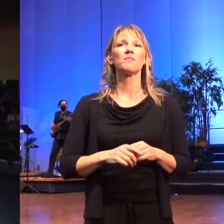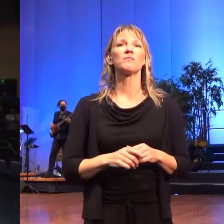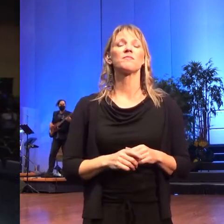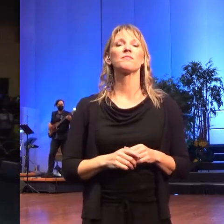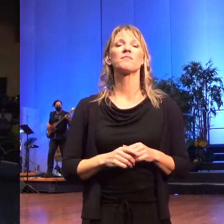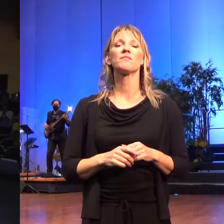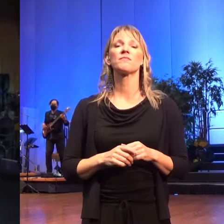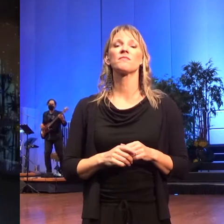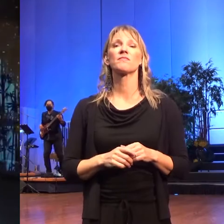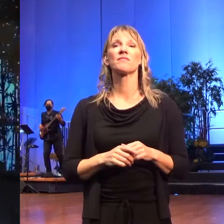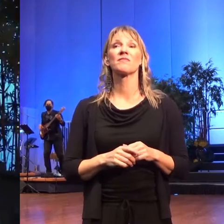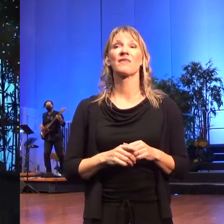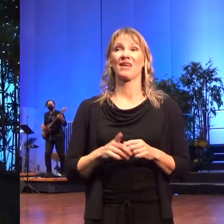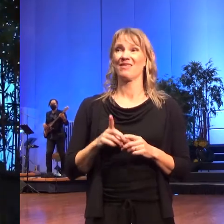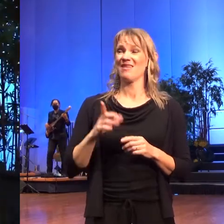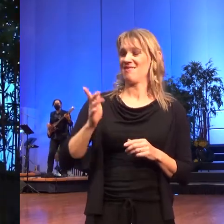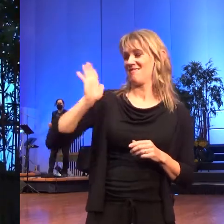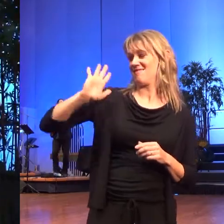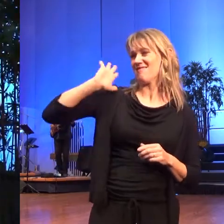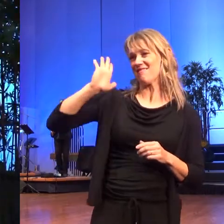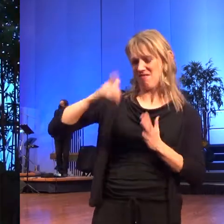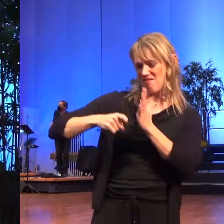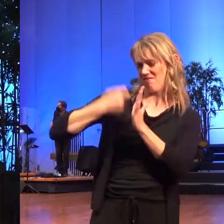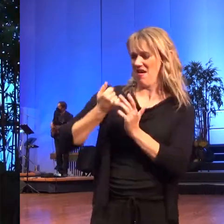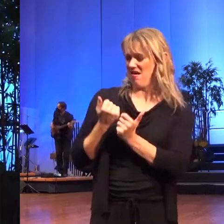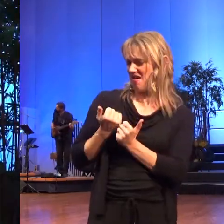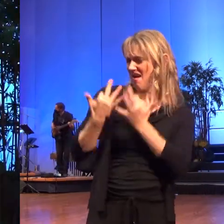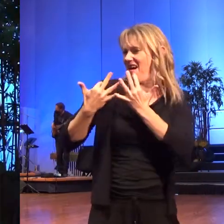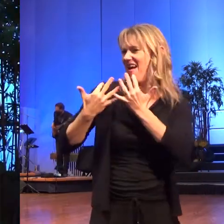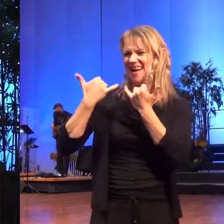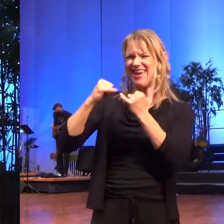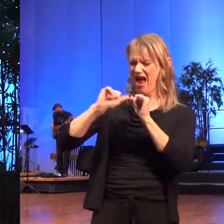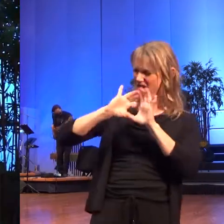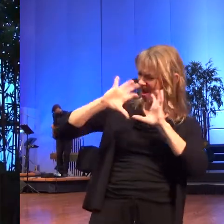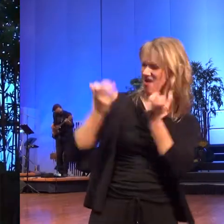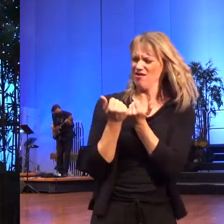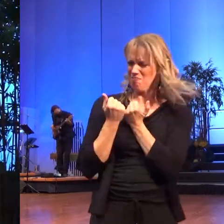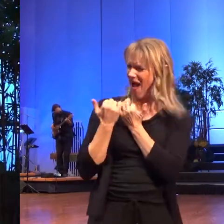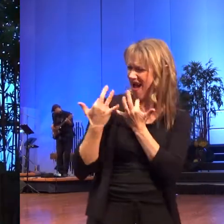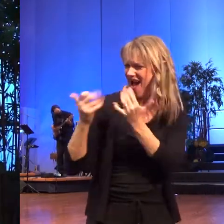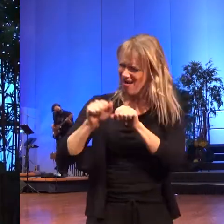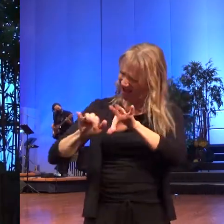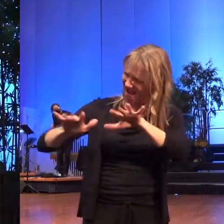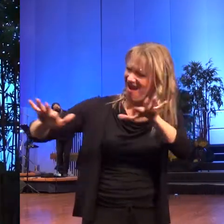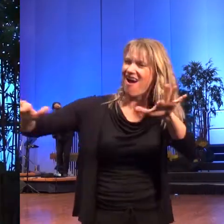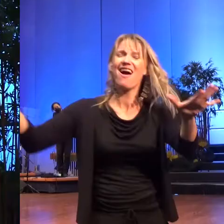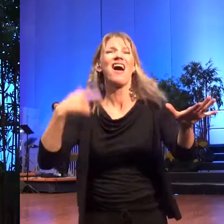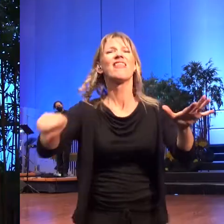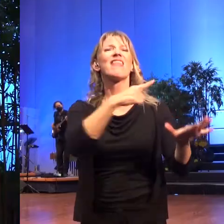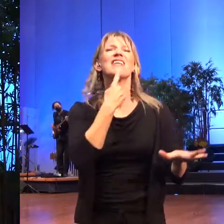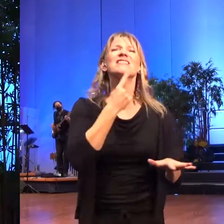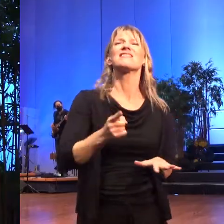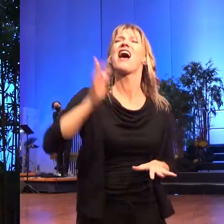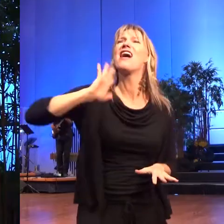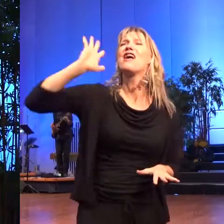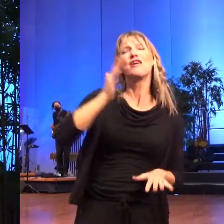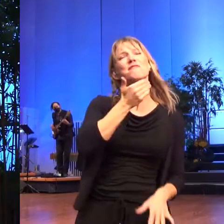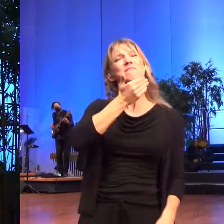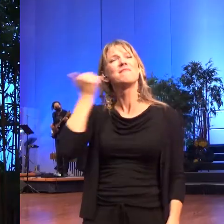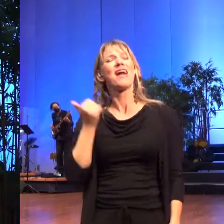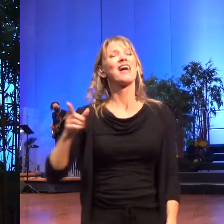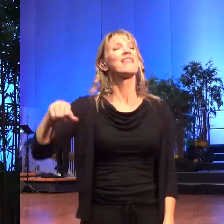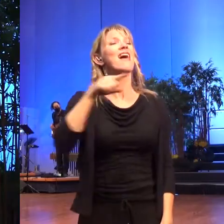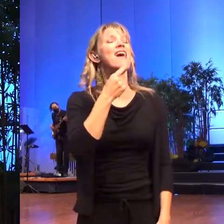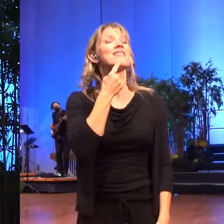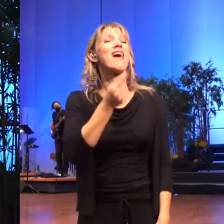Oh, they lit the fire, now the world's ablaze. They say that it was better in the good old. They